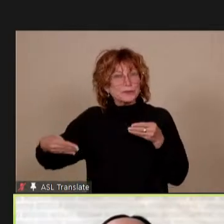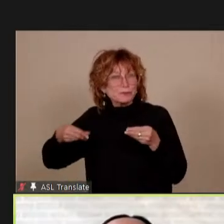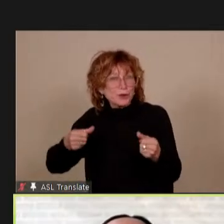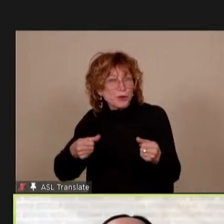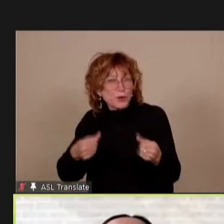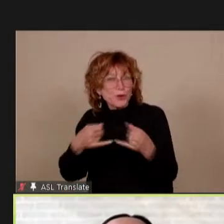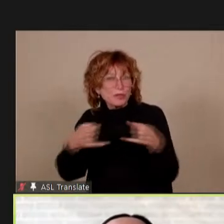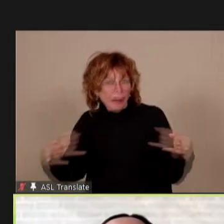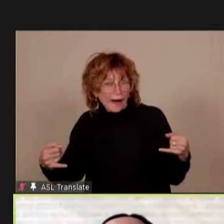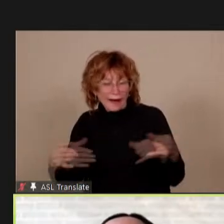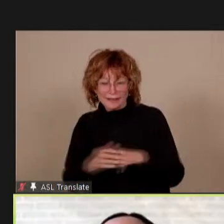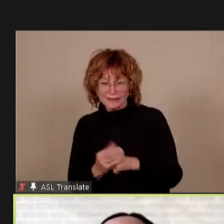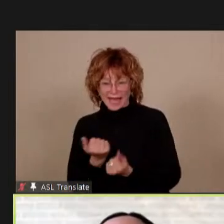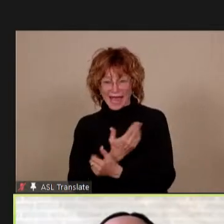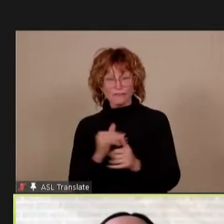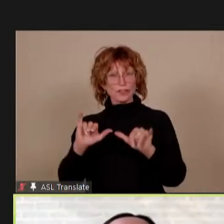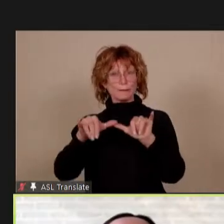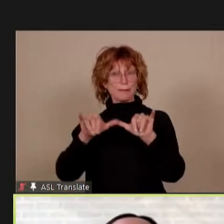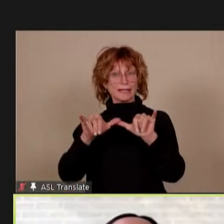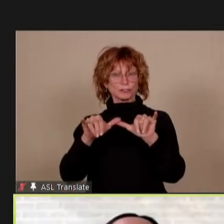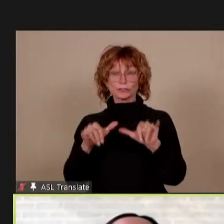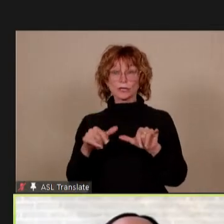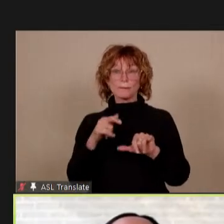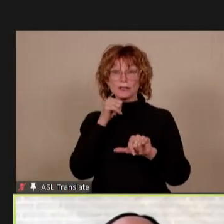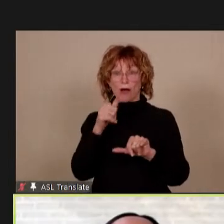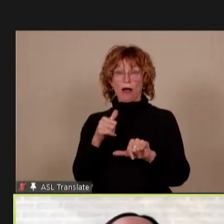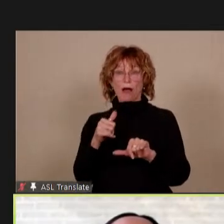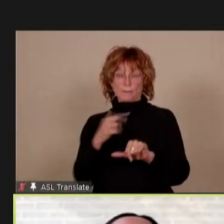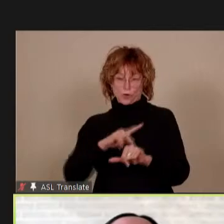that everything be measured objectively.